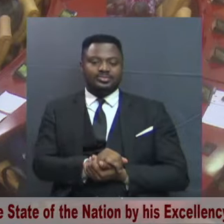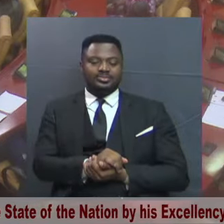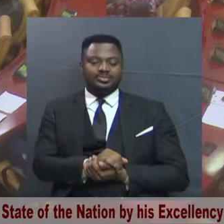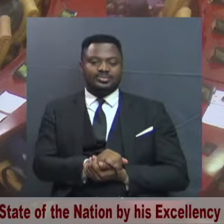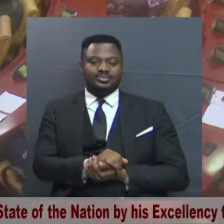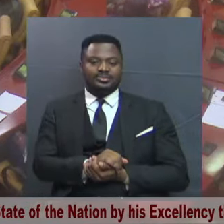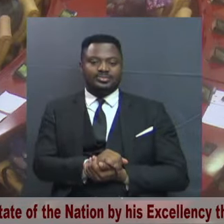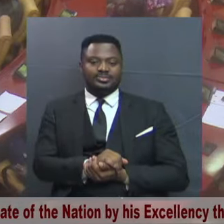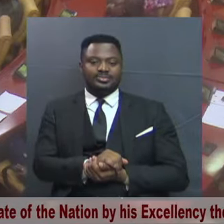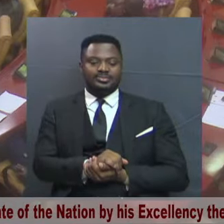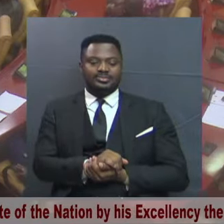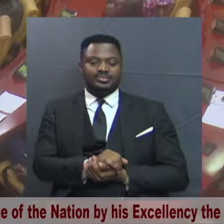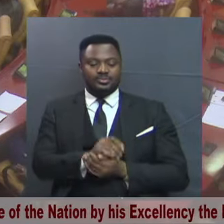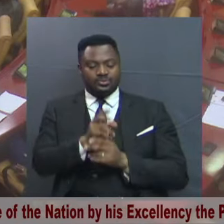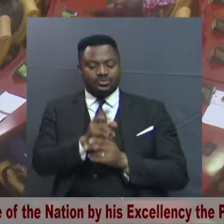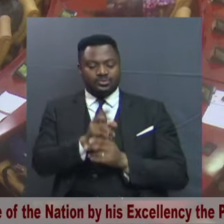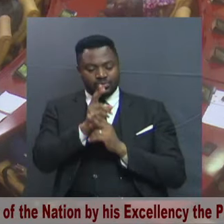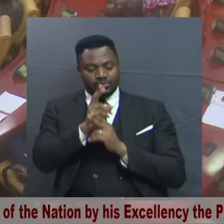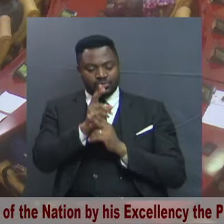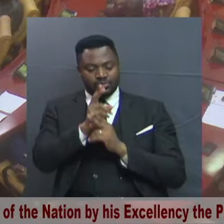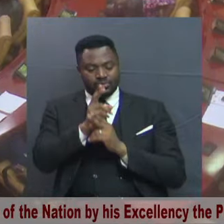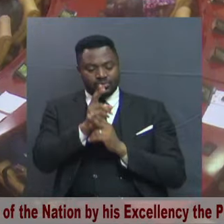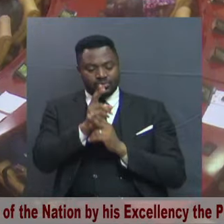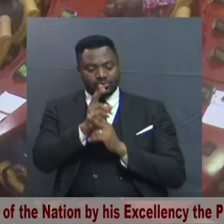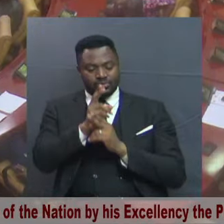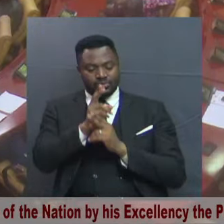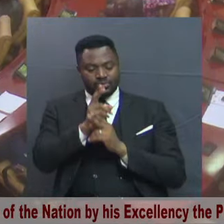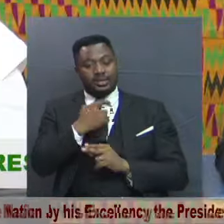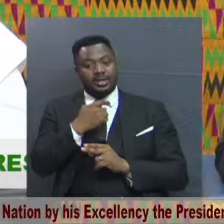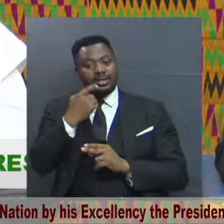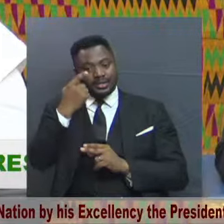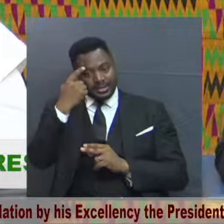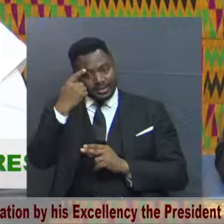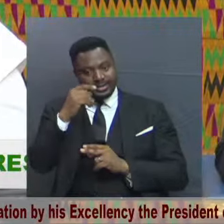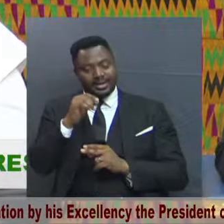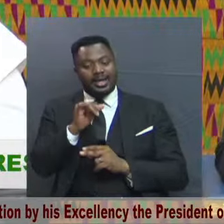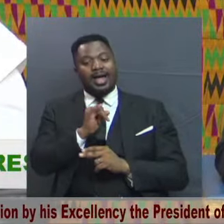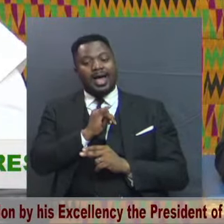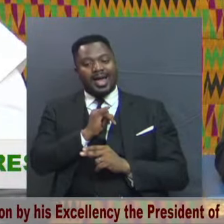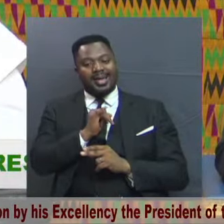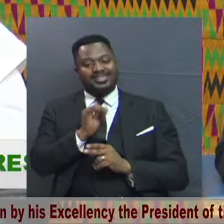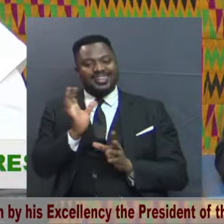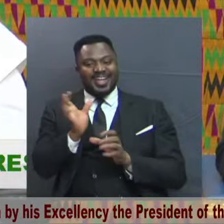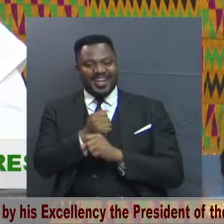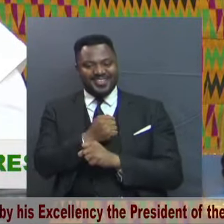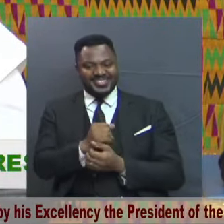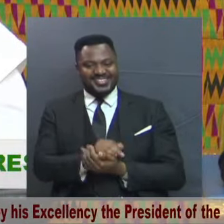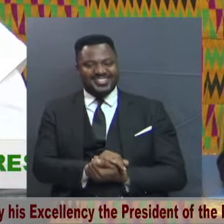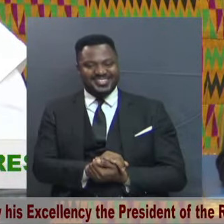no honorable members I think the eyes have it